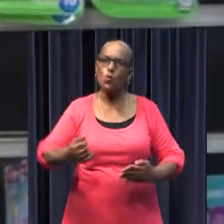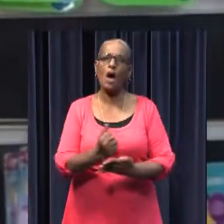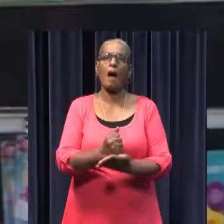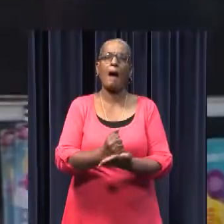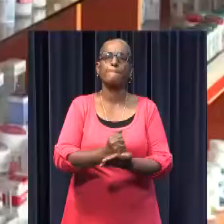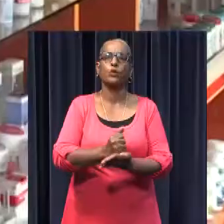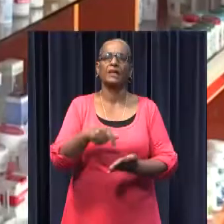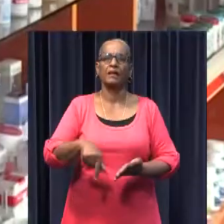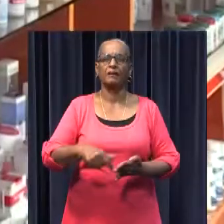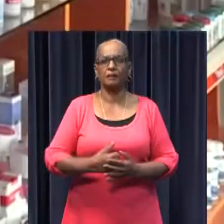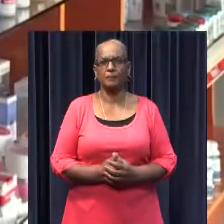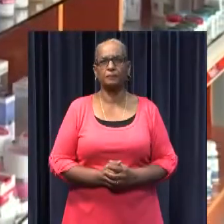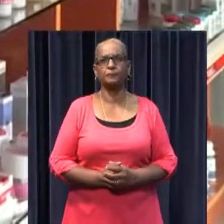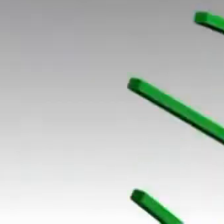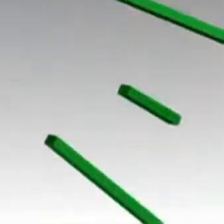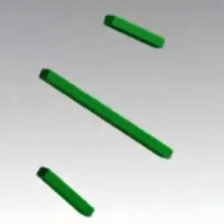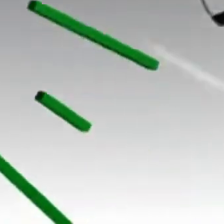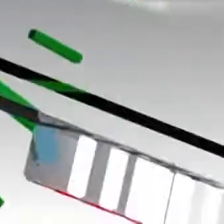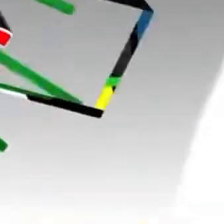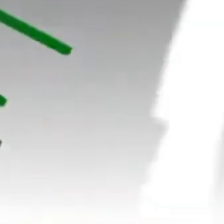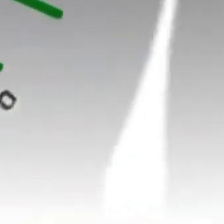with the opening of the new pharmacy.